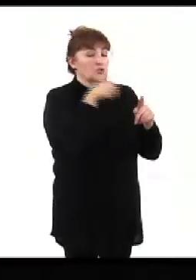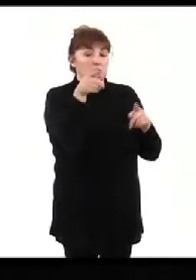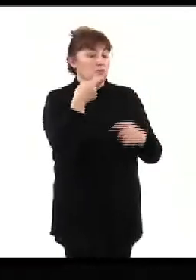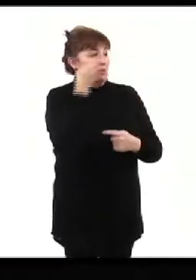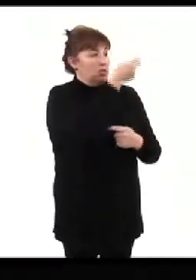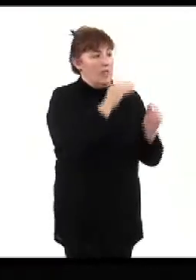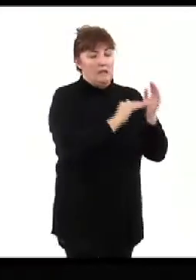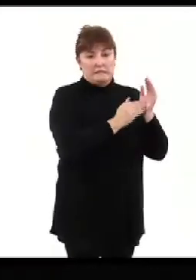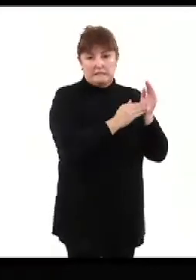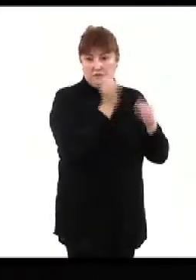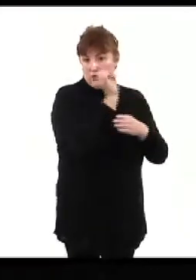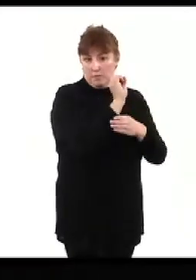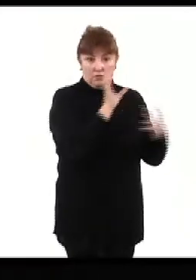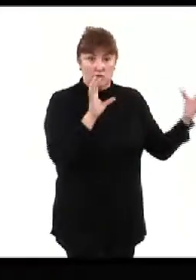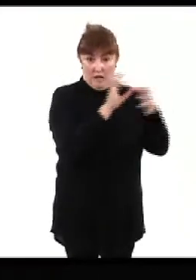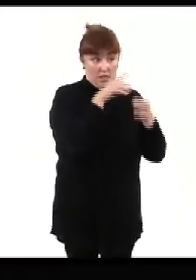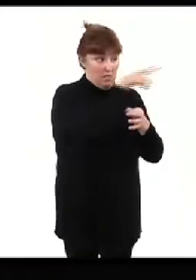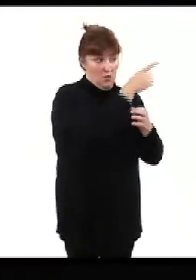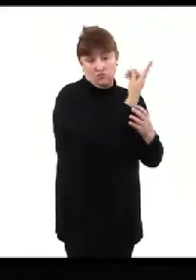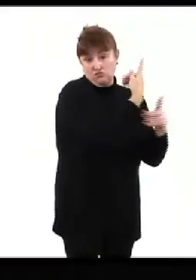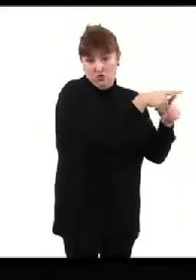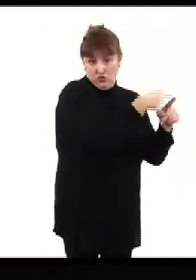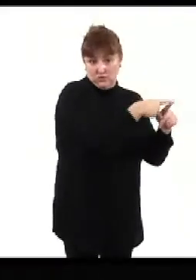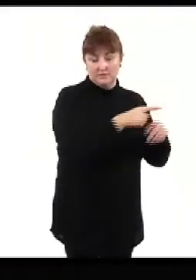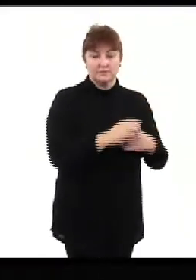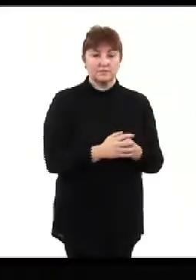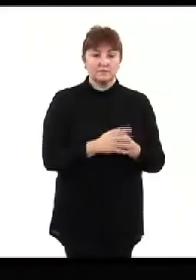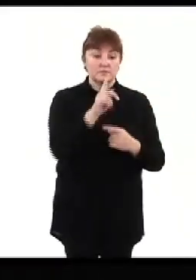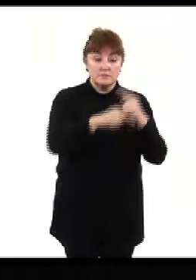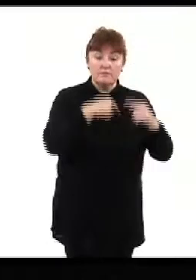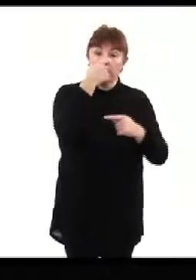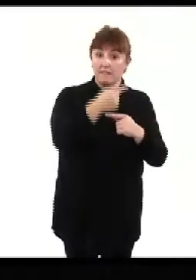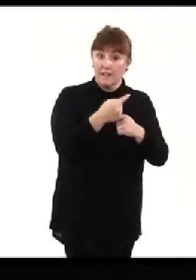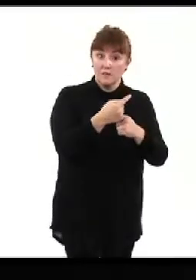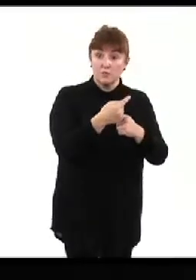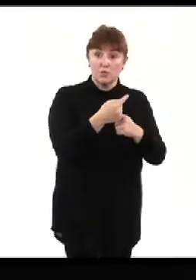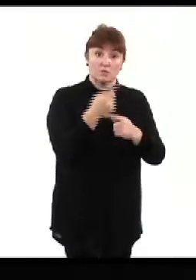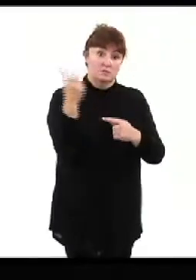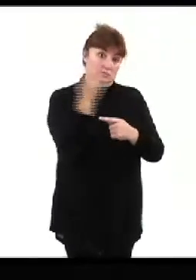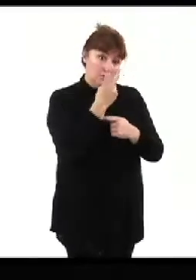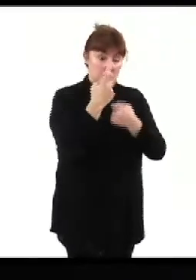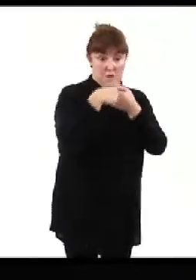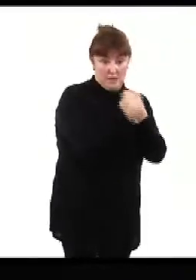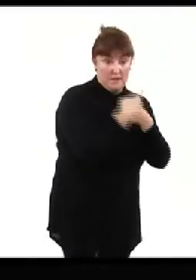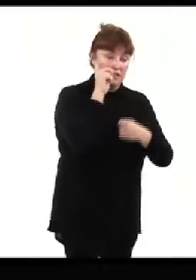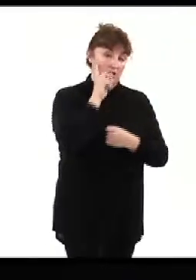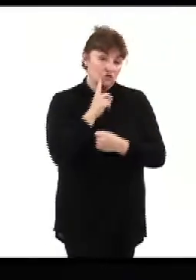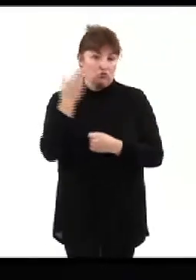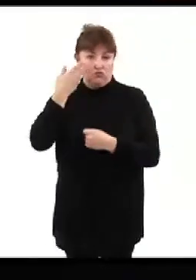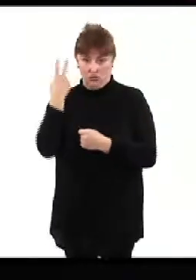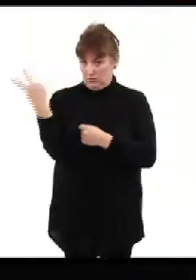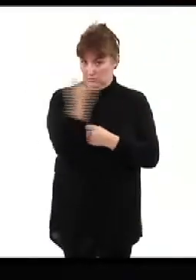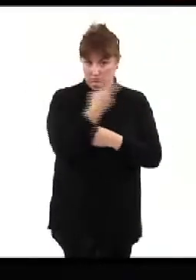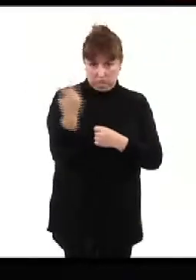object. Then we had both our hearing participants and our deaf participants do the same kind of task, but now you're asked to produce